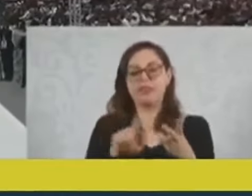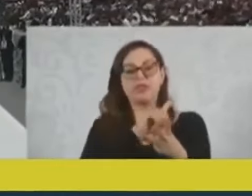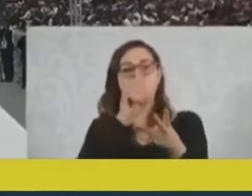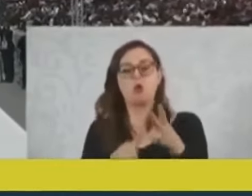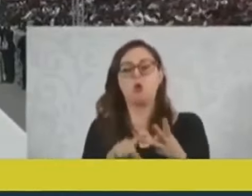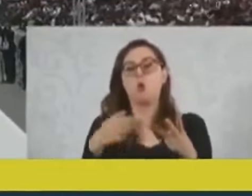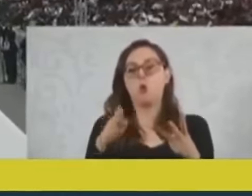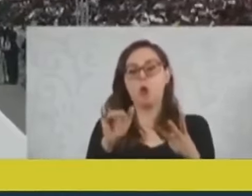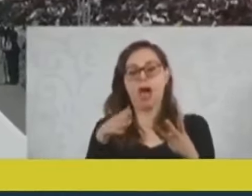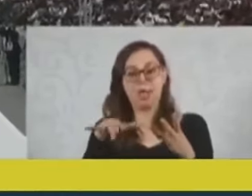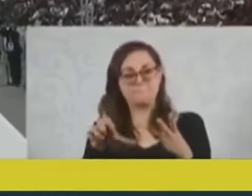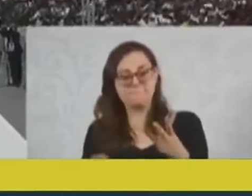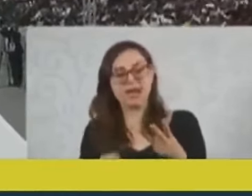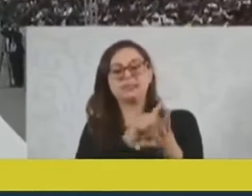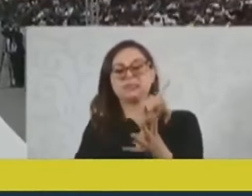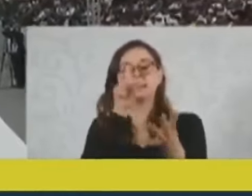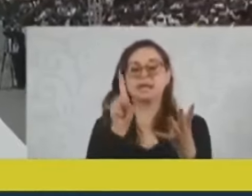Sonora,